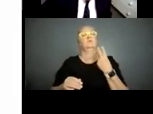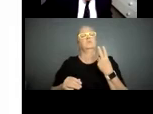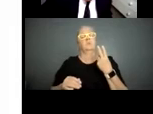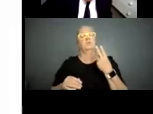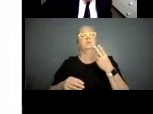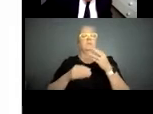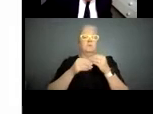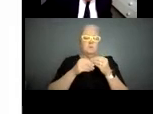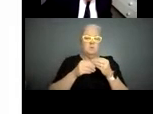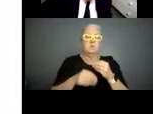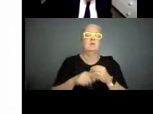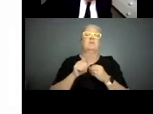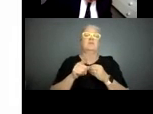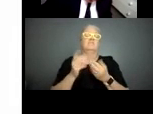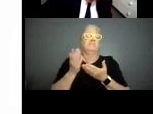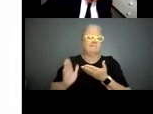said integration.